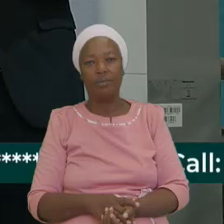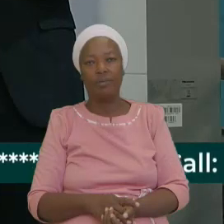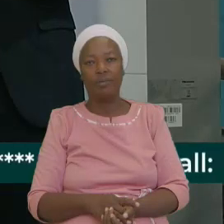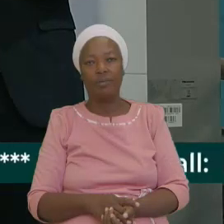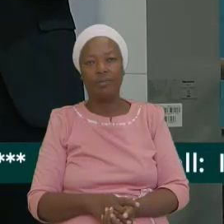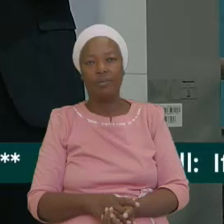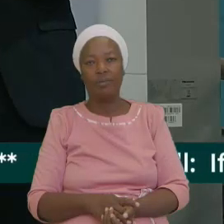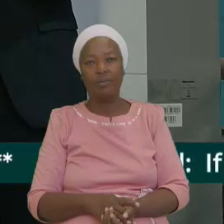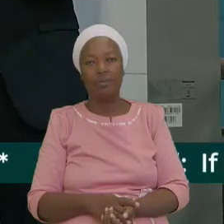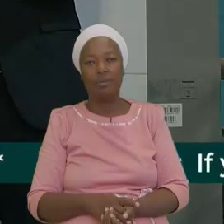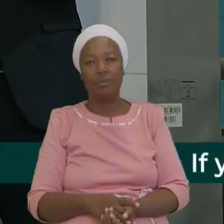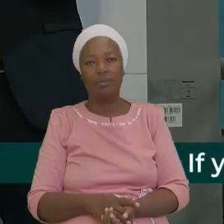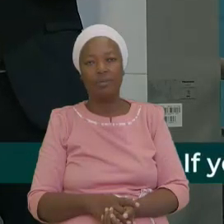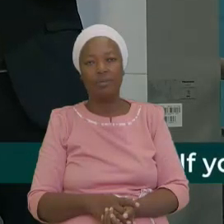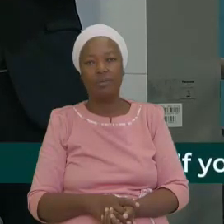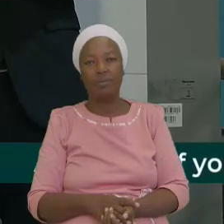téléphone, lieu d'habitation,